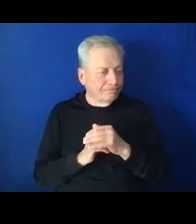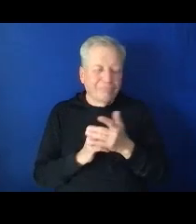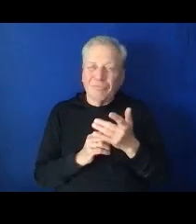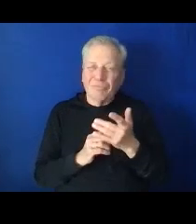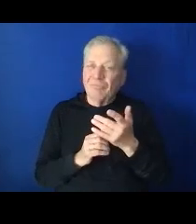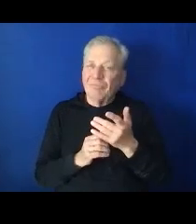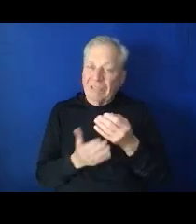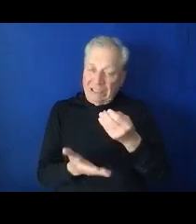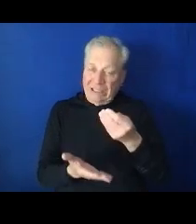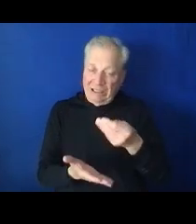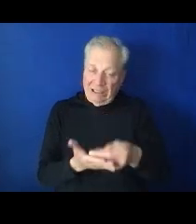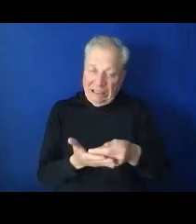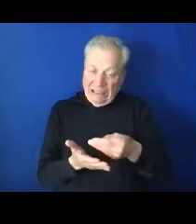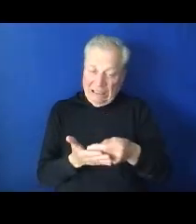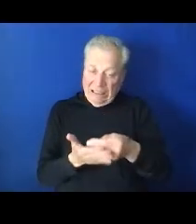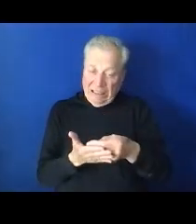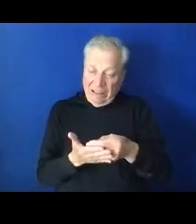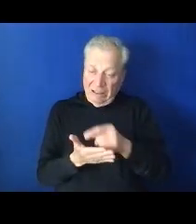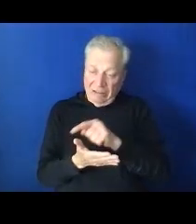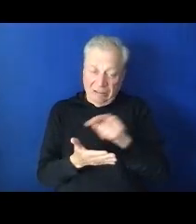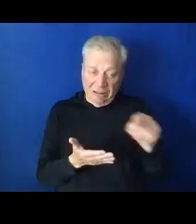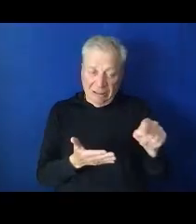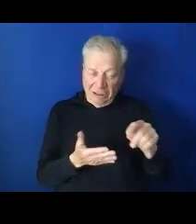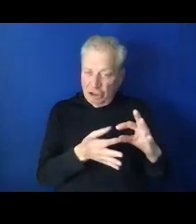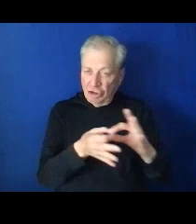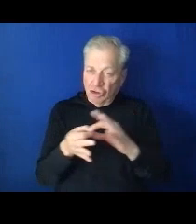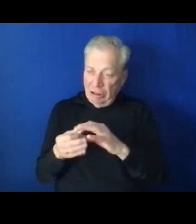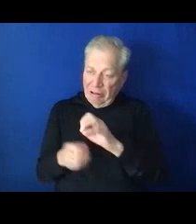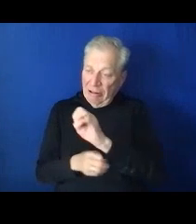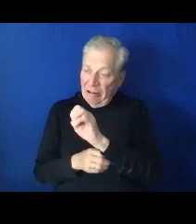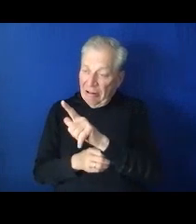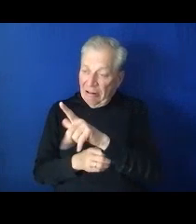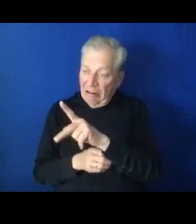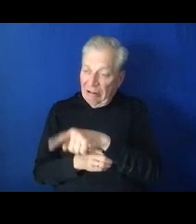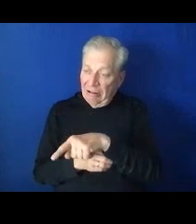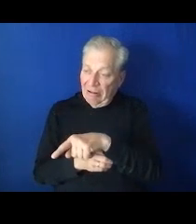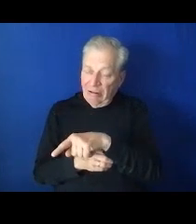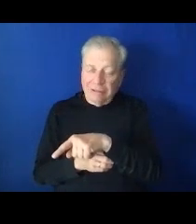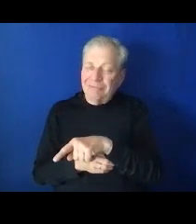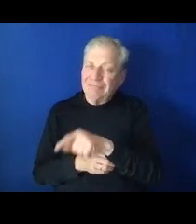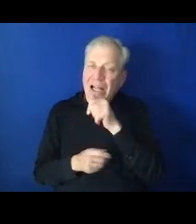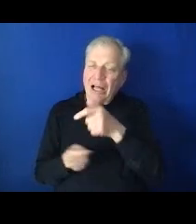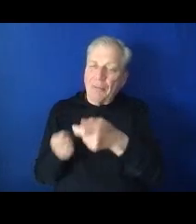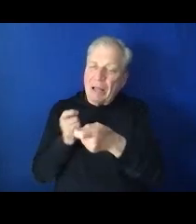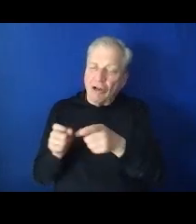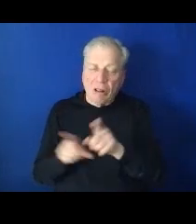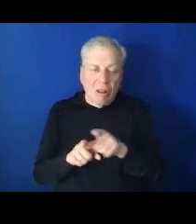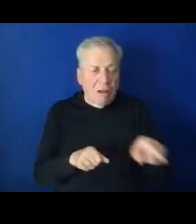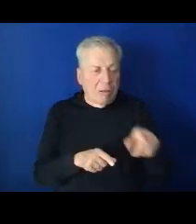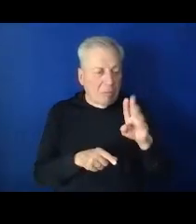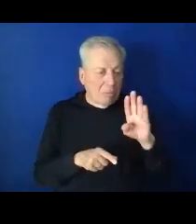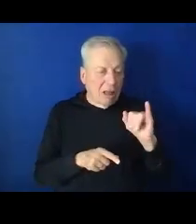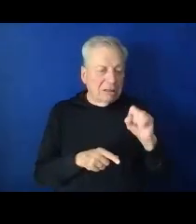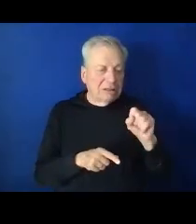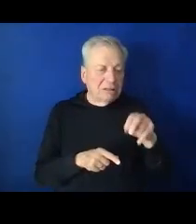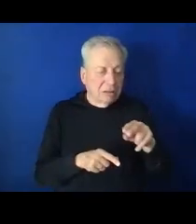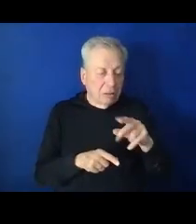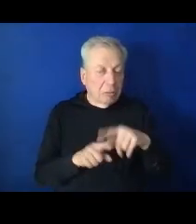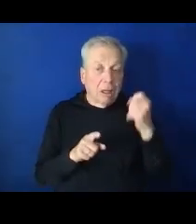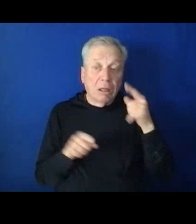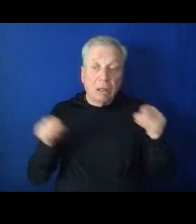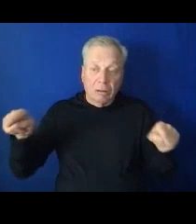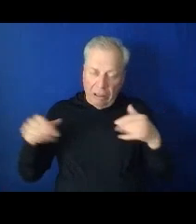economically related to the fact that elk are not managed in the same way that bison are, even though they have the same risk